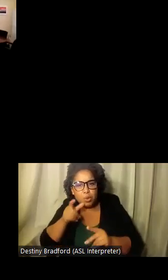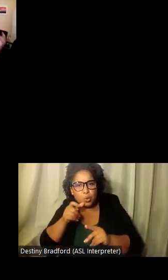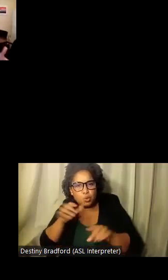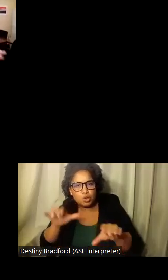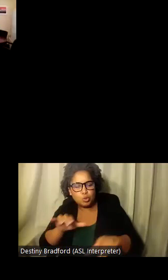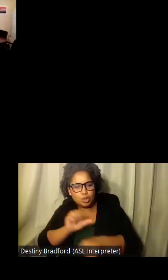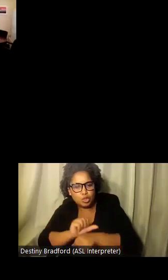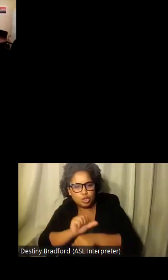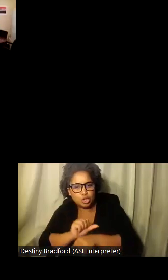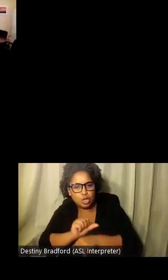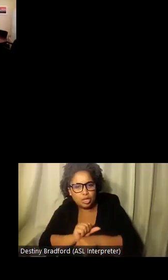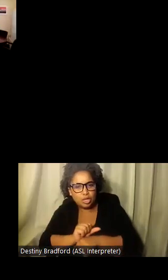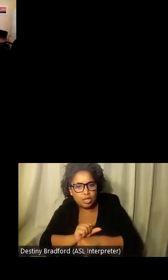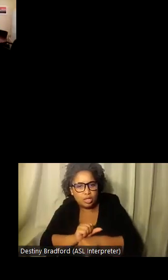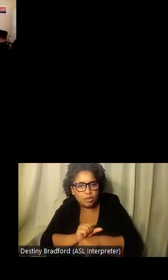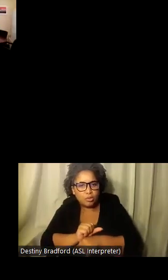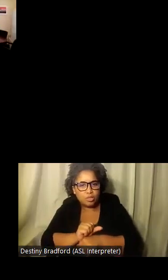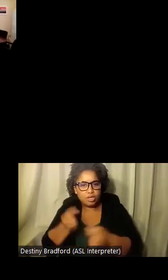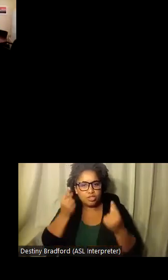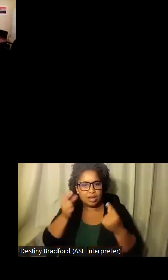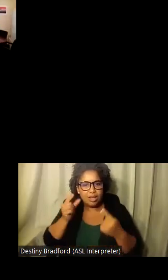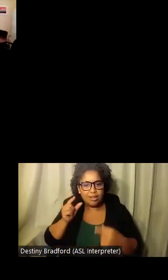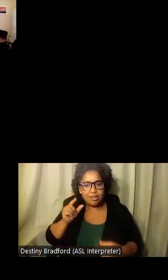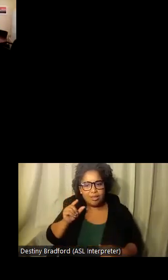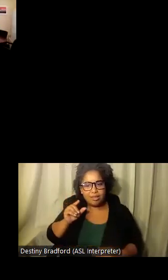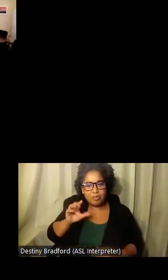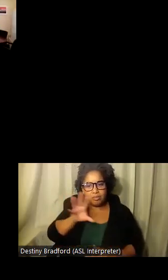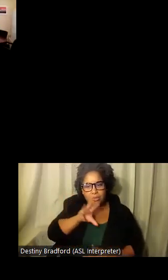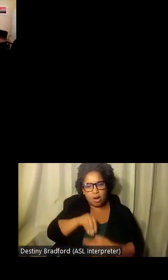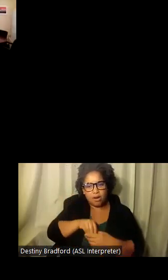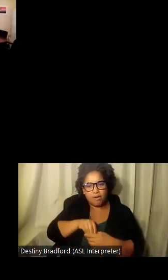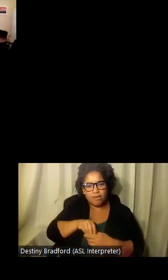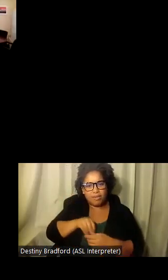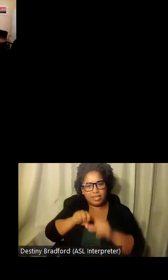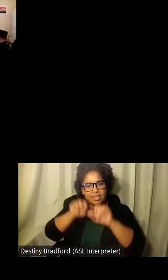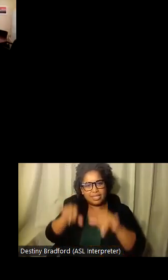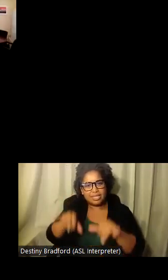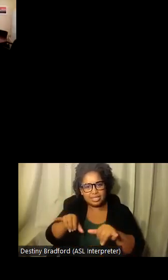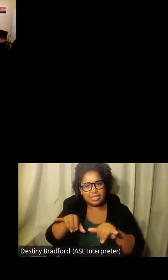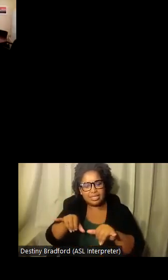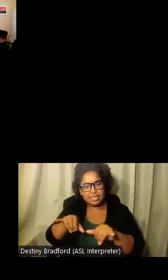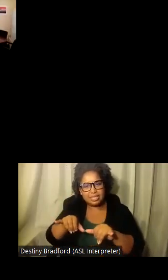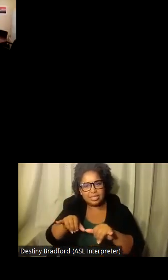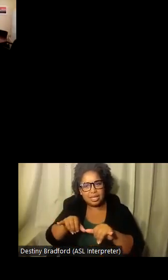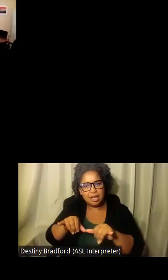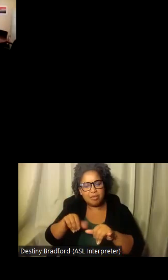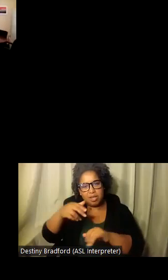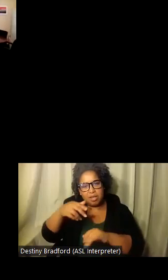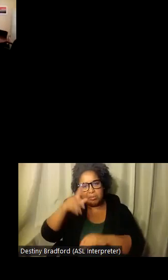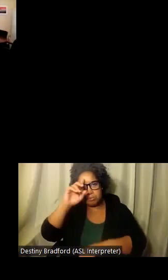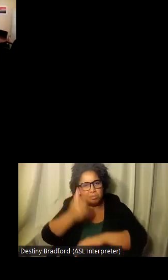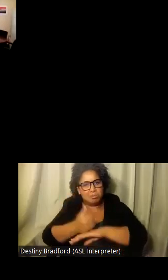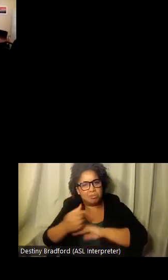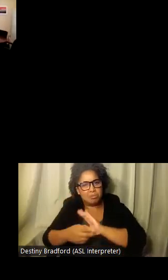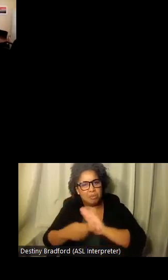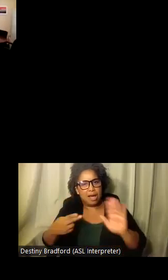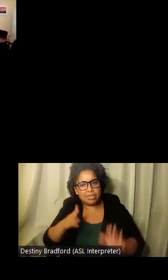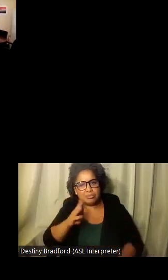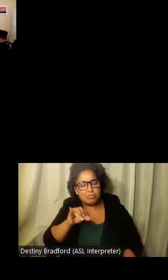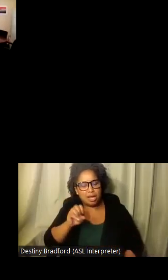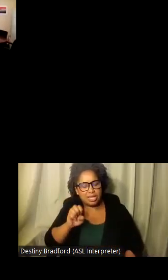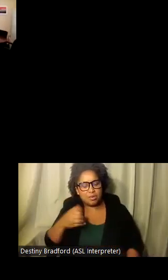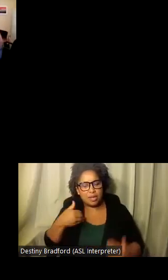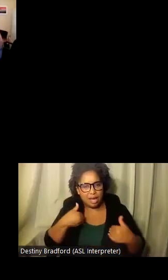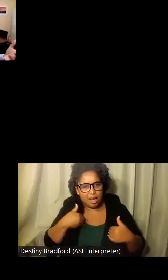jobs. And we understand that that is maybe indeed part of the systemic bias that we are dealing with as a system. And unless we do our